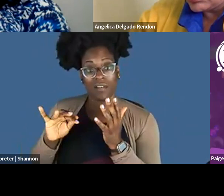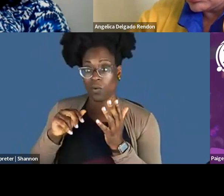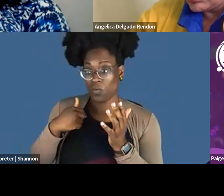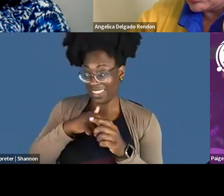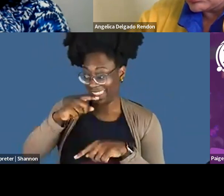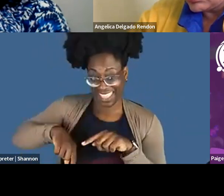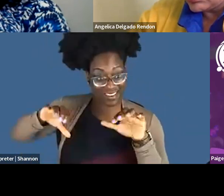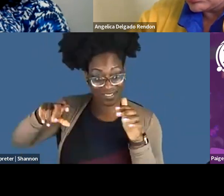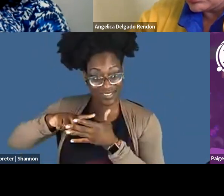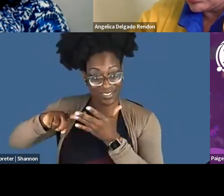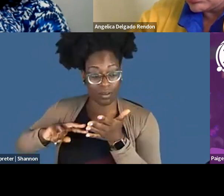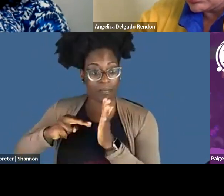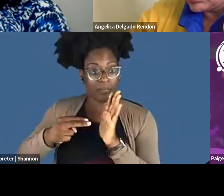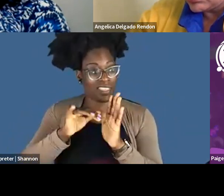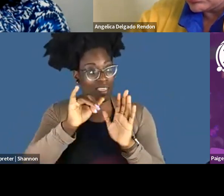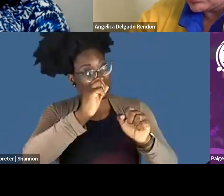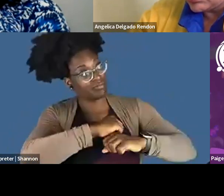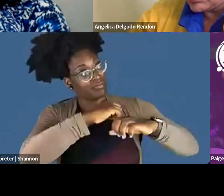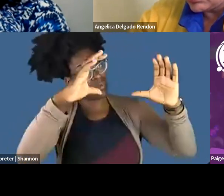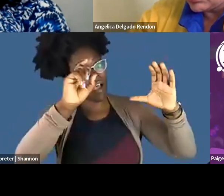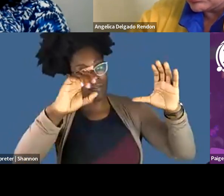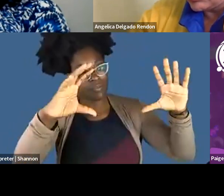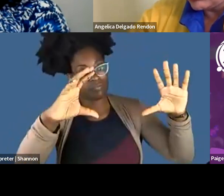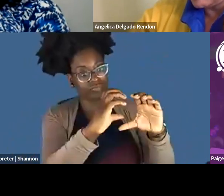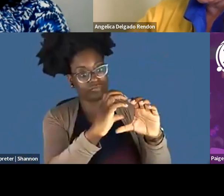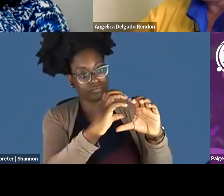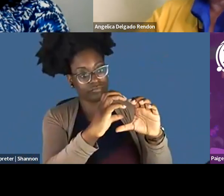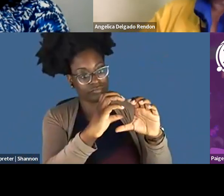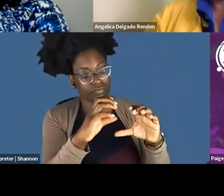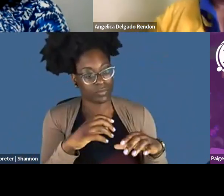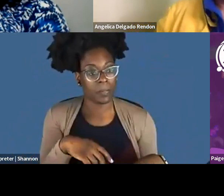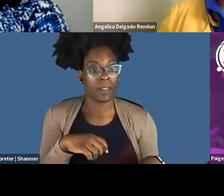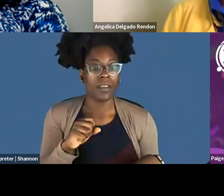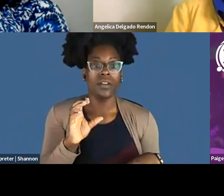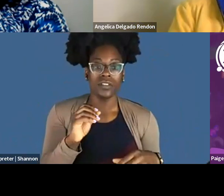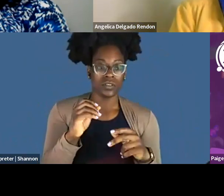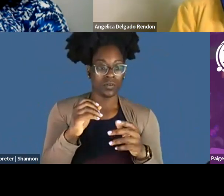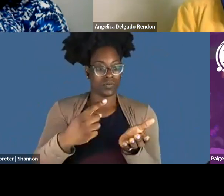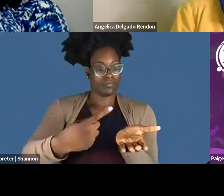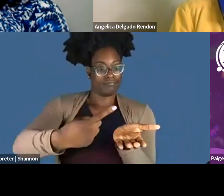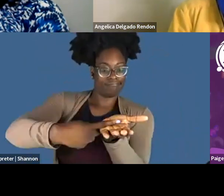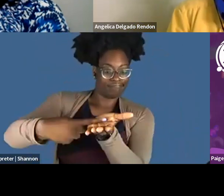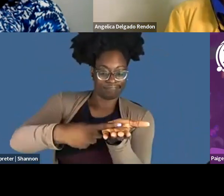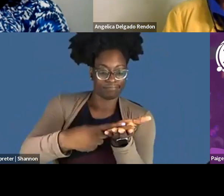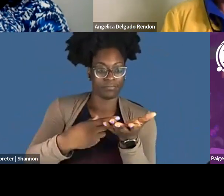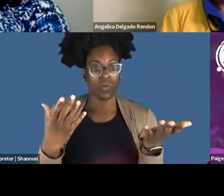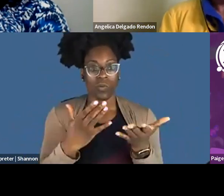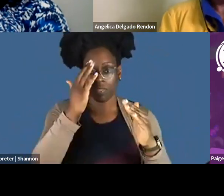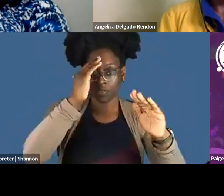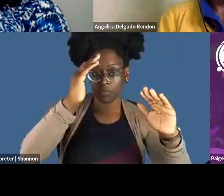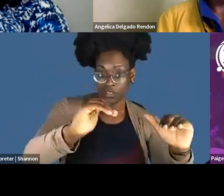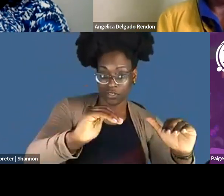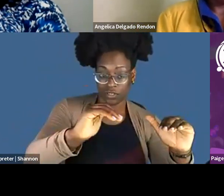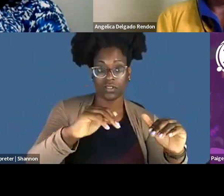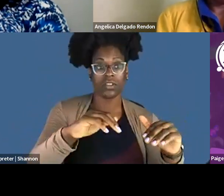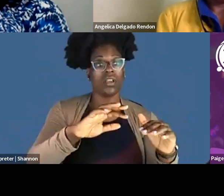of addressing what the expectations are, what the costs associated with those expectations